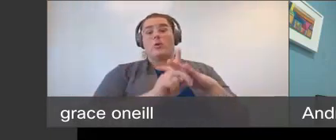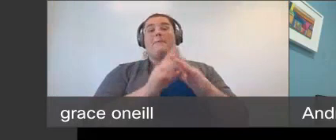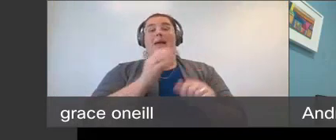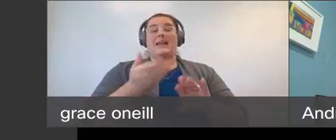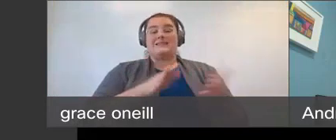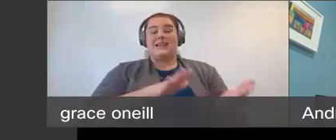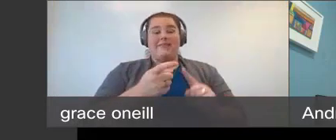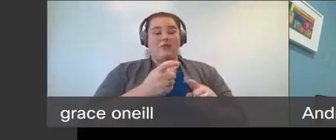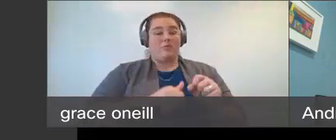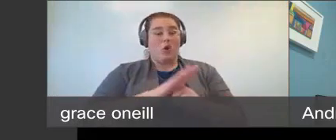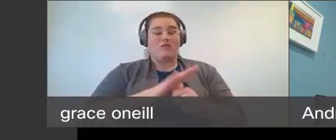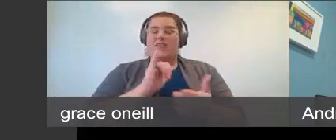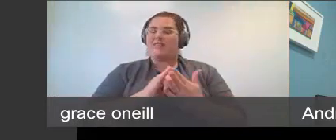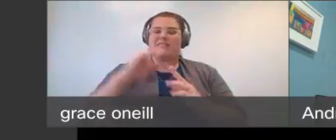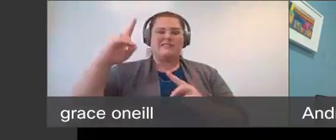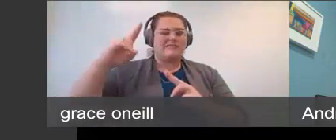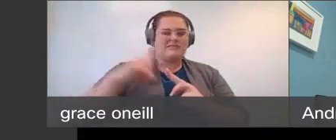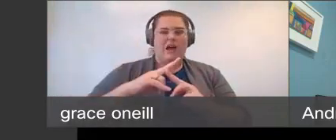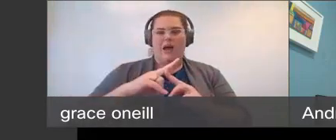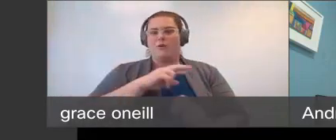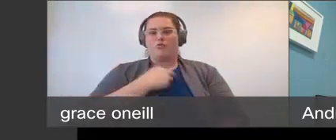this was a study that was published in the New England Journal of Medicine.